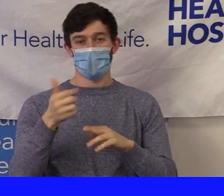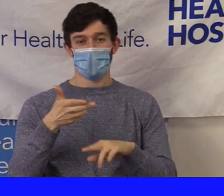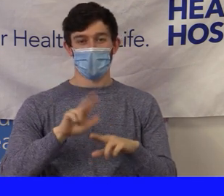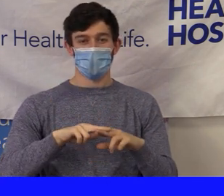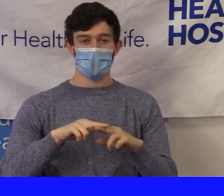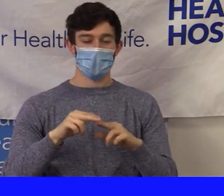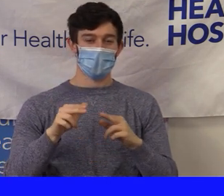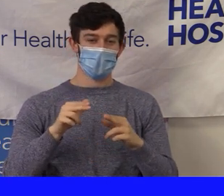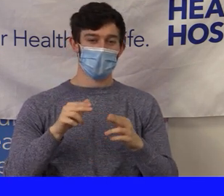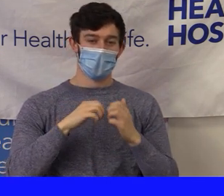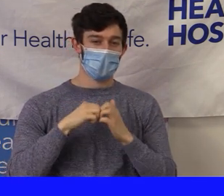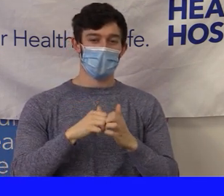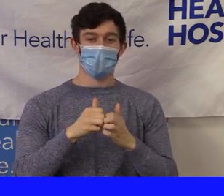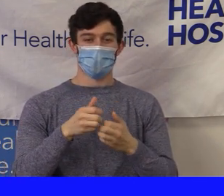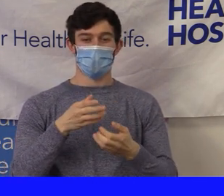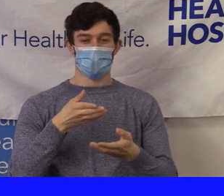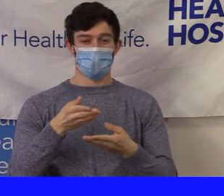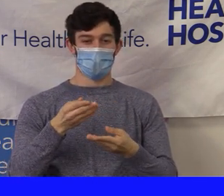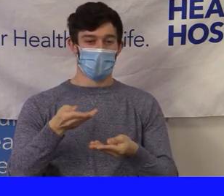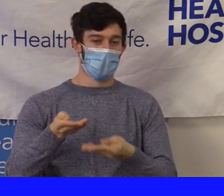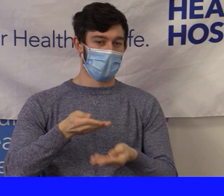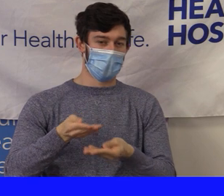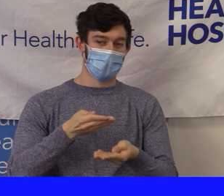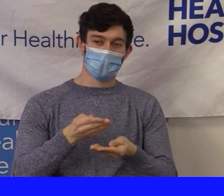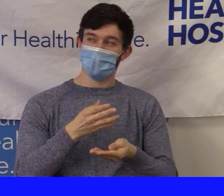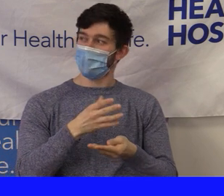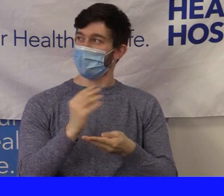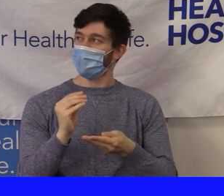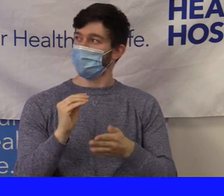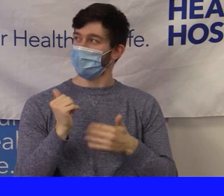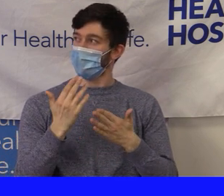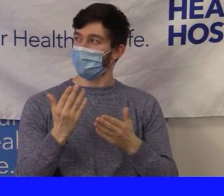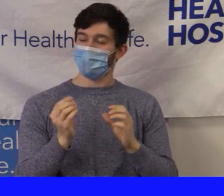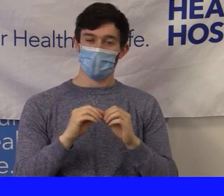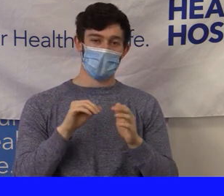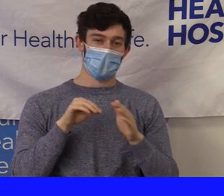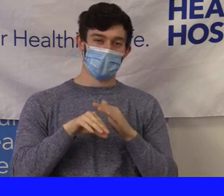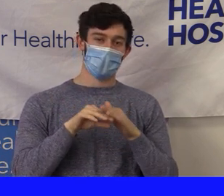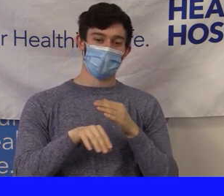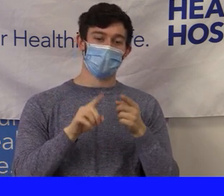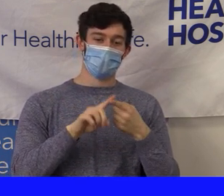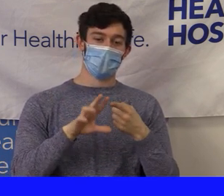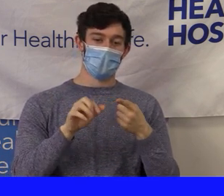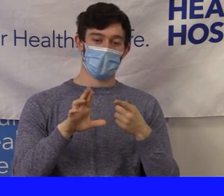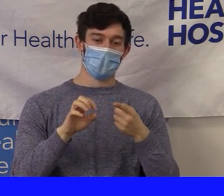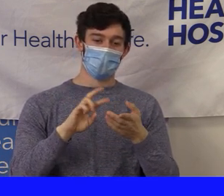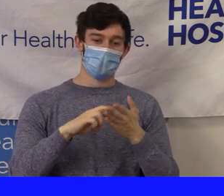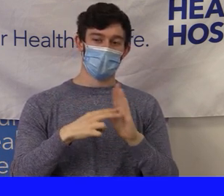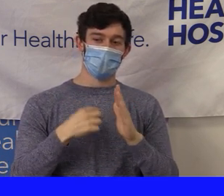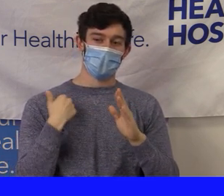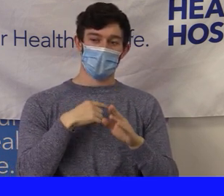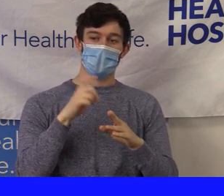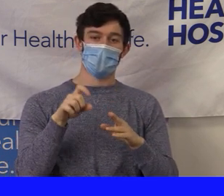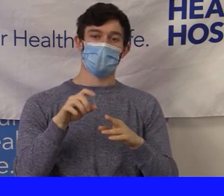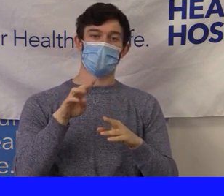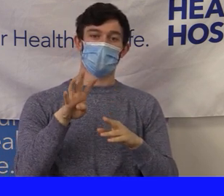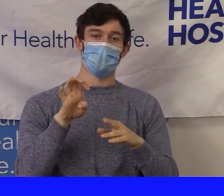and our own initiatives to improve quality of care and access to care. resulting in a total of